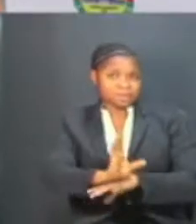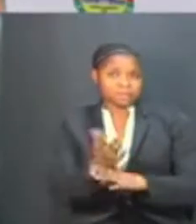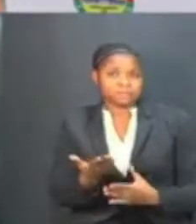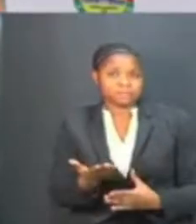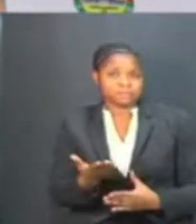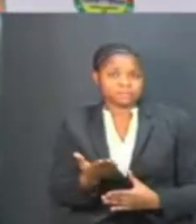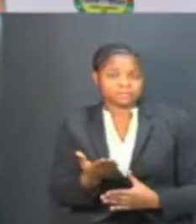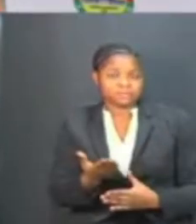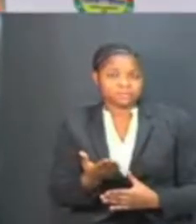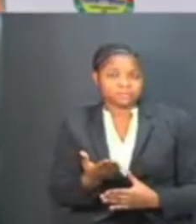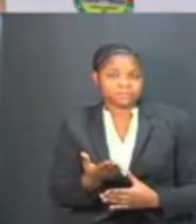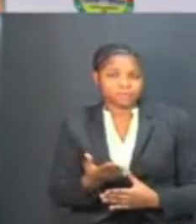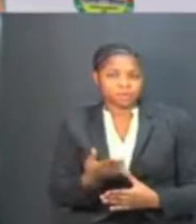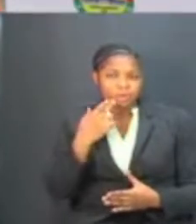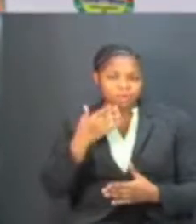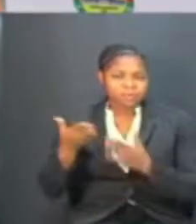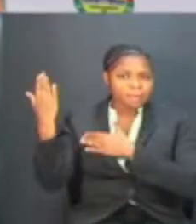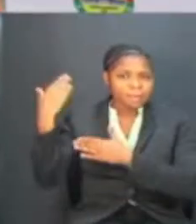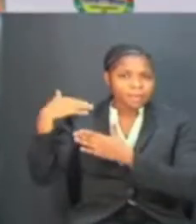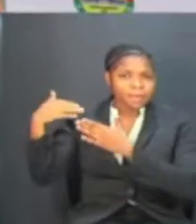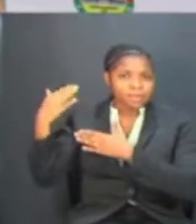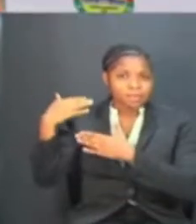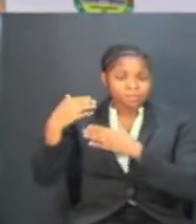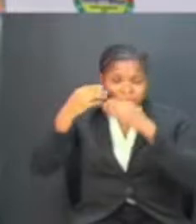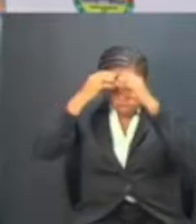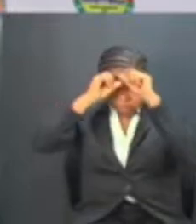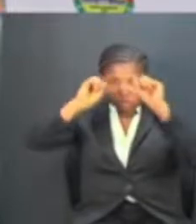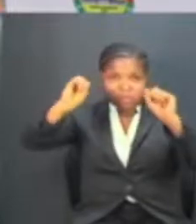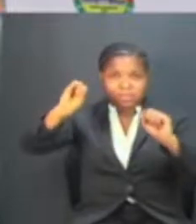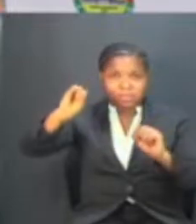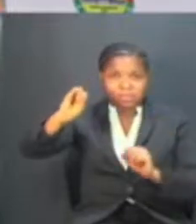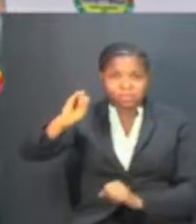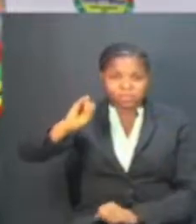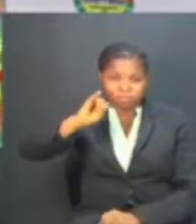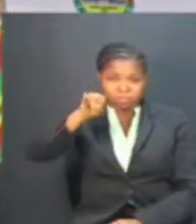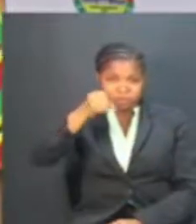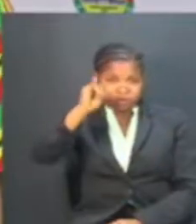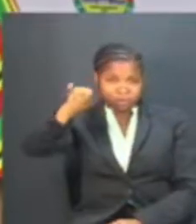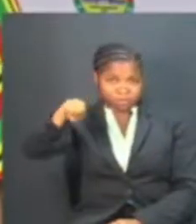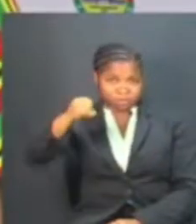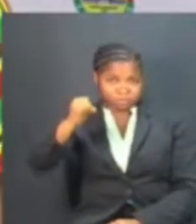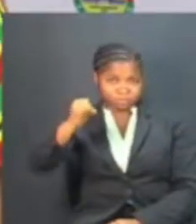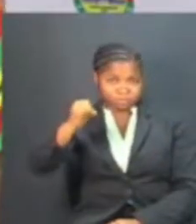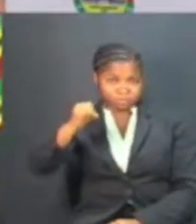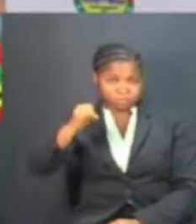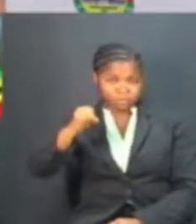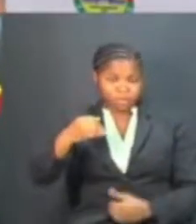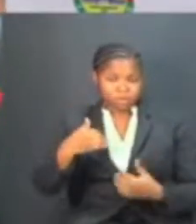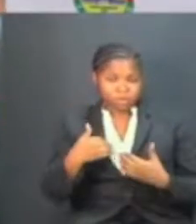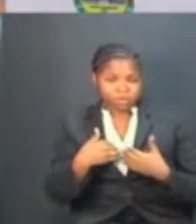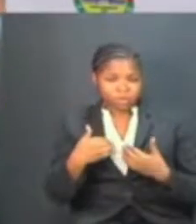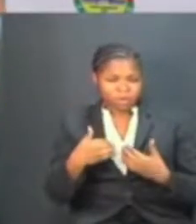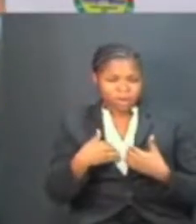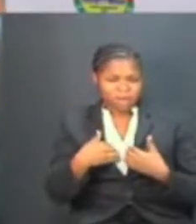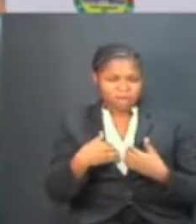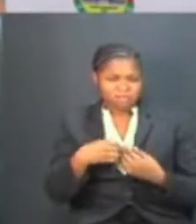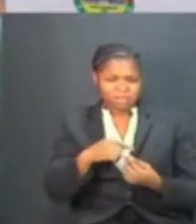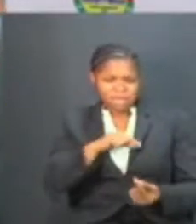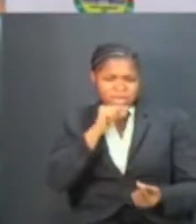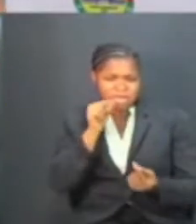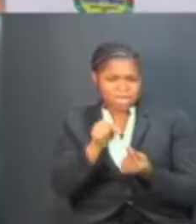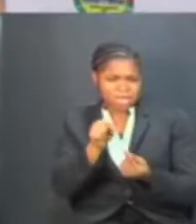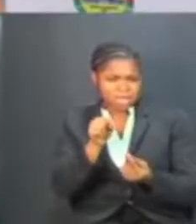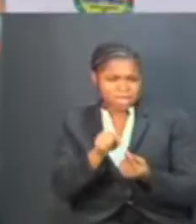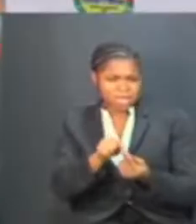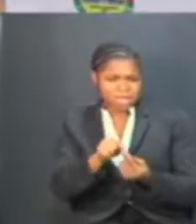Rawlings, he had a fugu that he used to wear, and we used to say, yes, that is how the